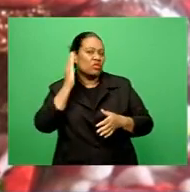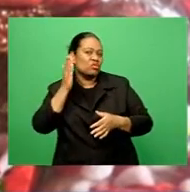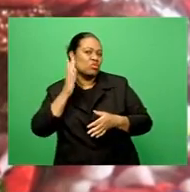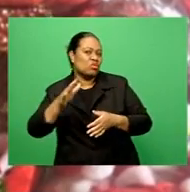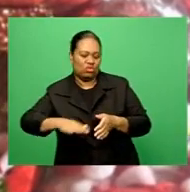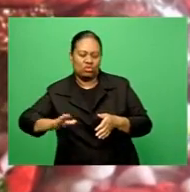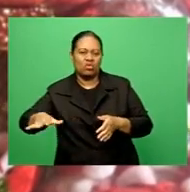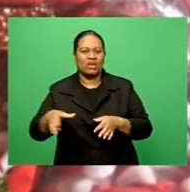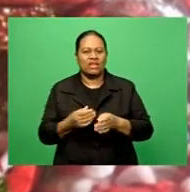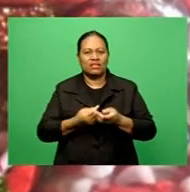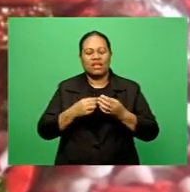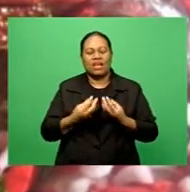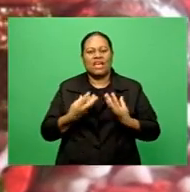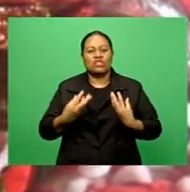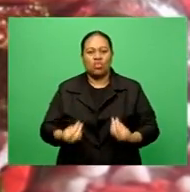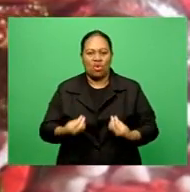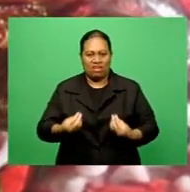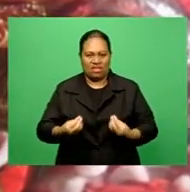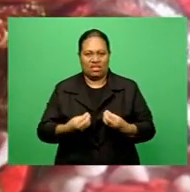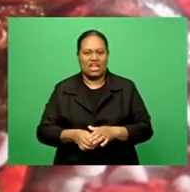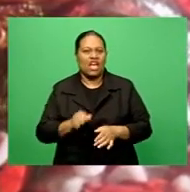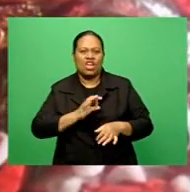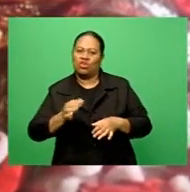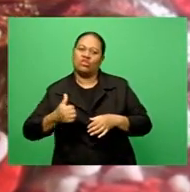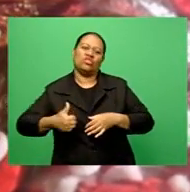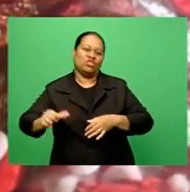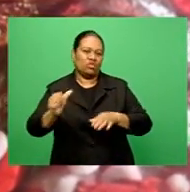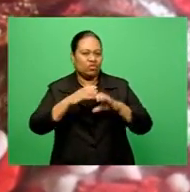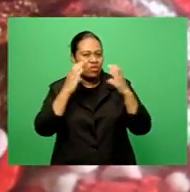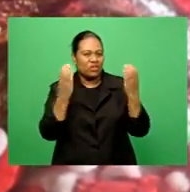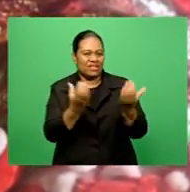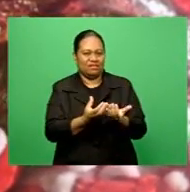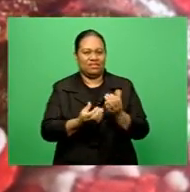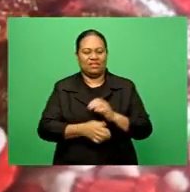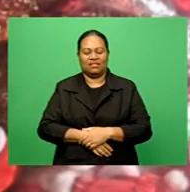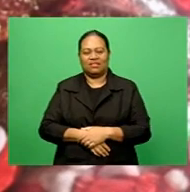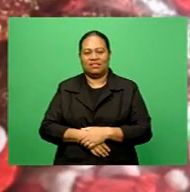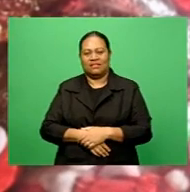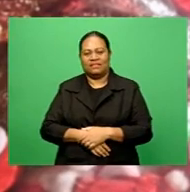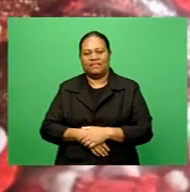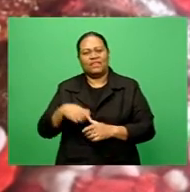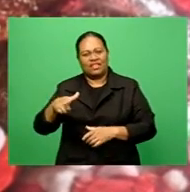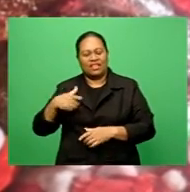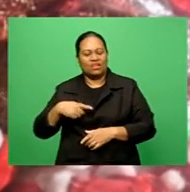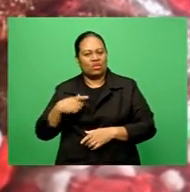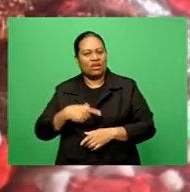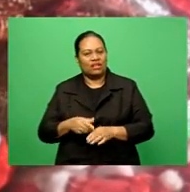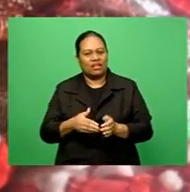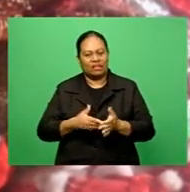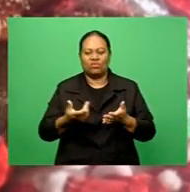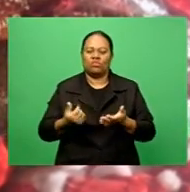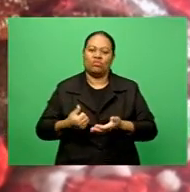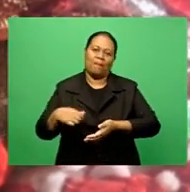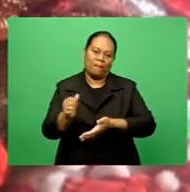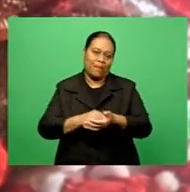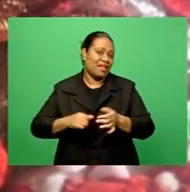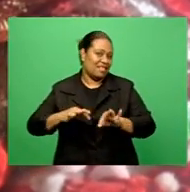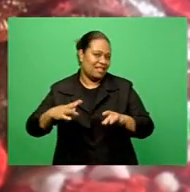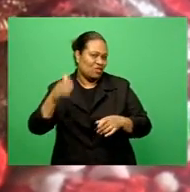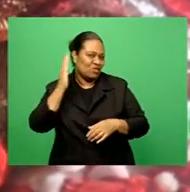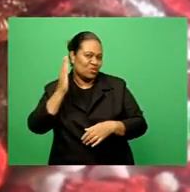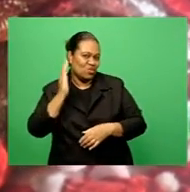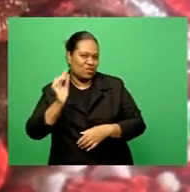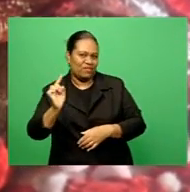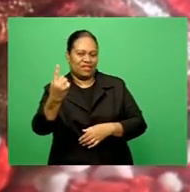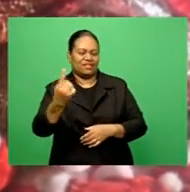children because that's worthy from spending on Christmas. That's why we here today buying school thing first.